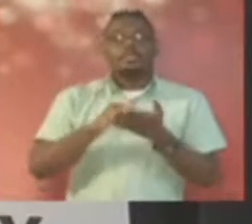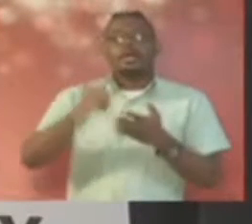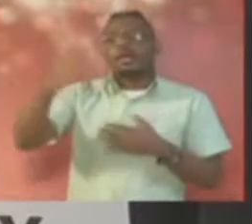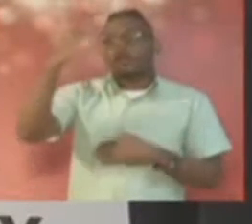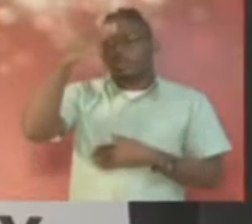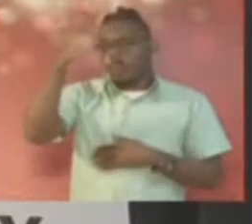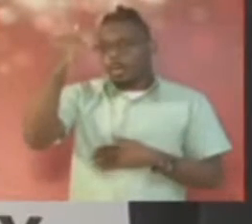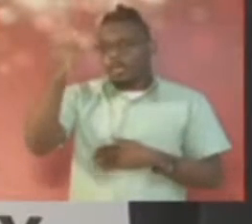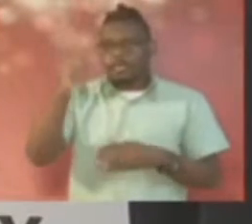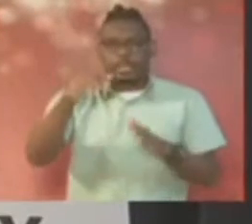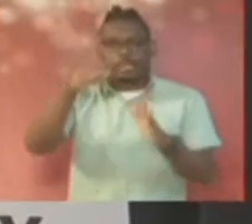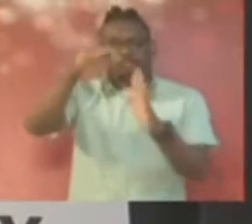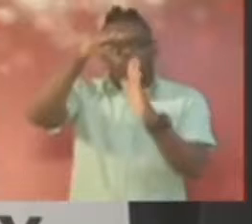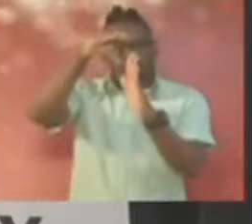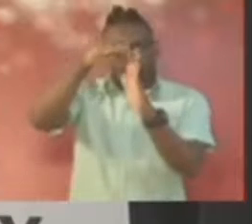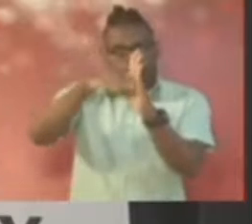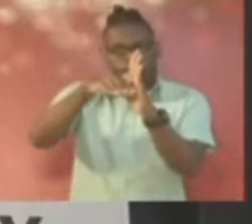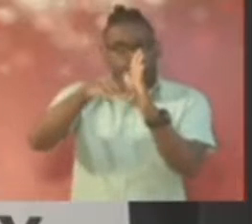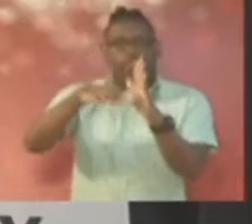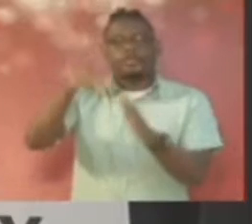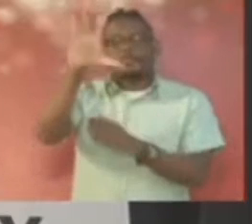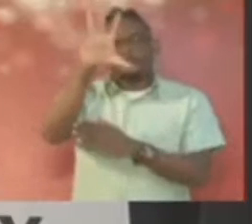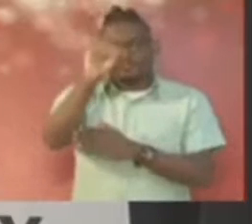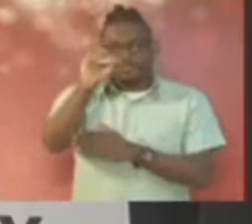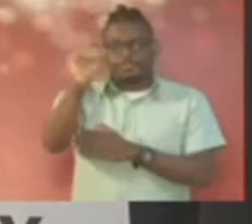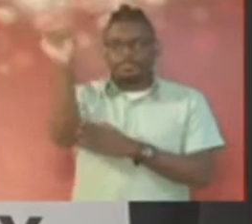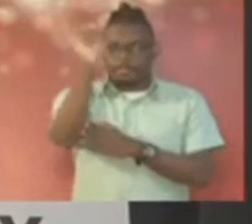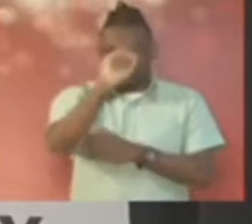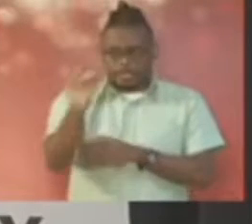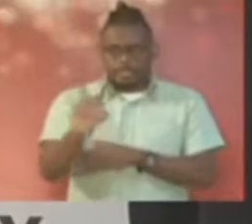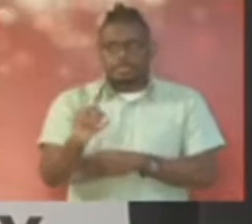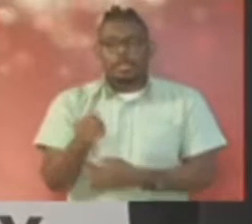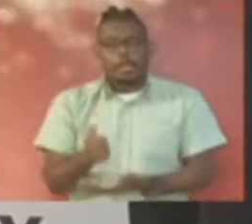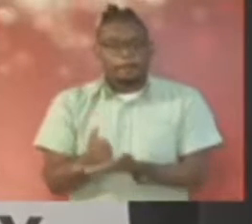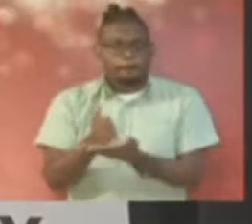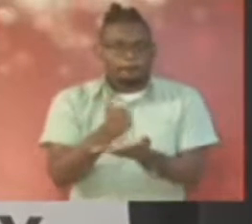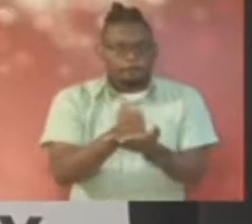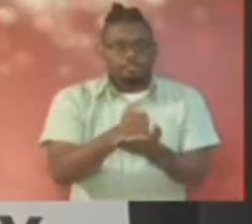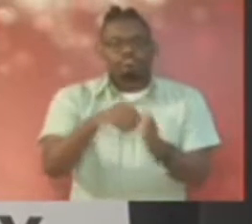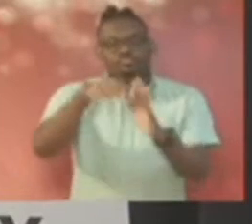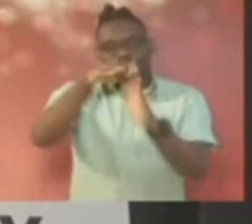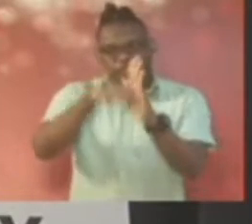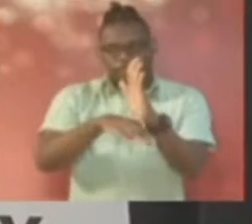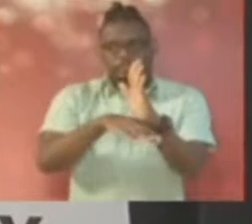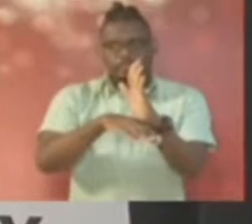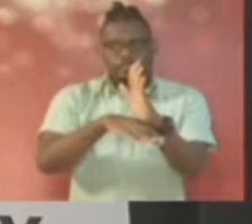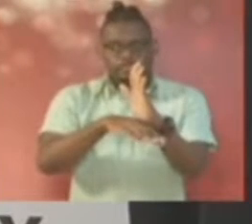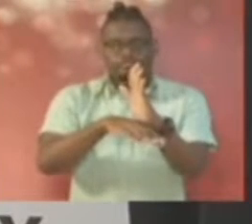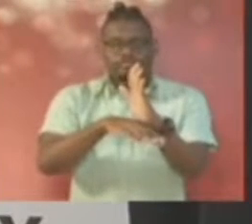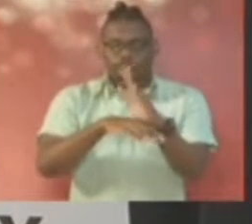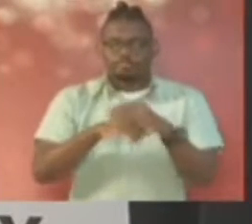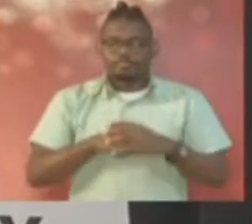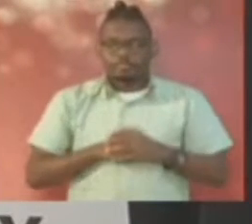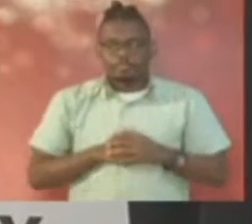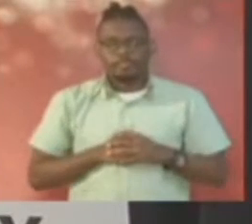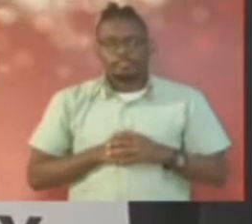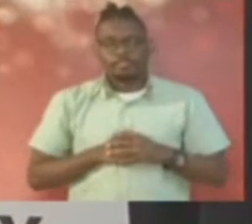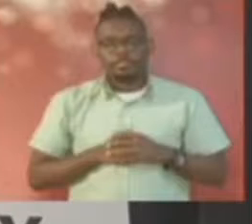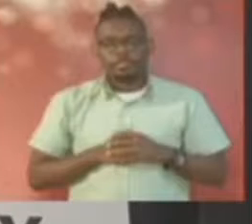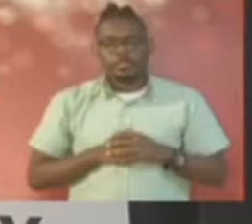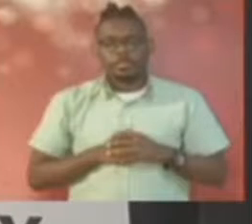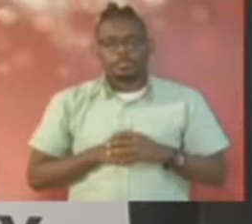the occupancy and hope that that helps to reduce the risk. Where we can modify additional things to reduce risk, we put that in, we put